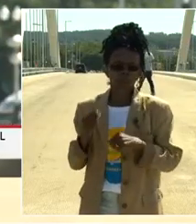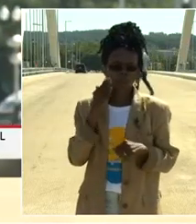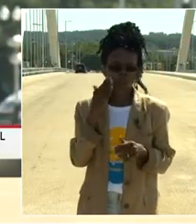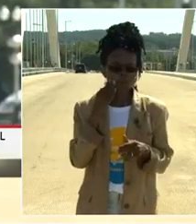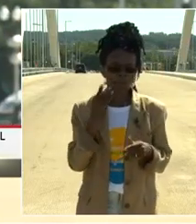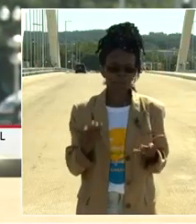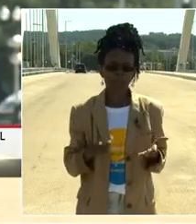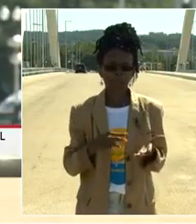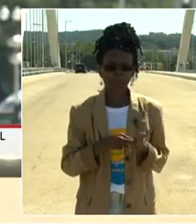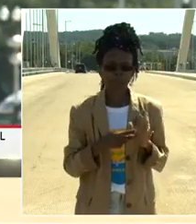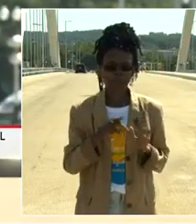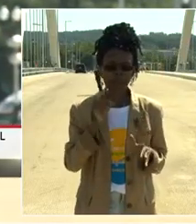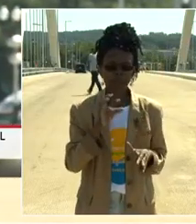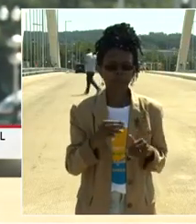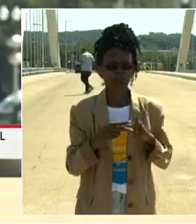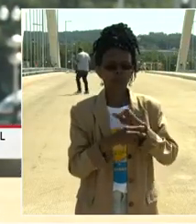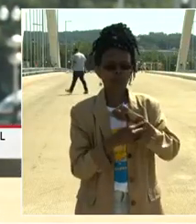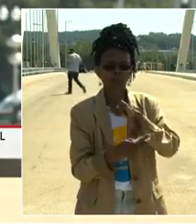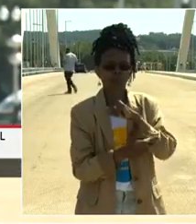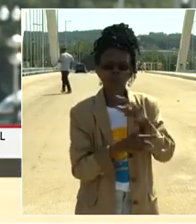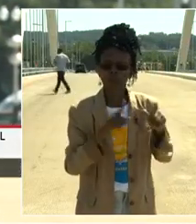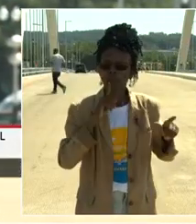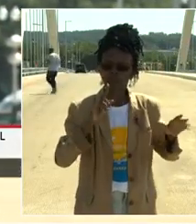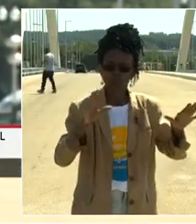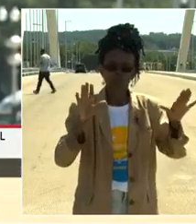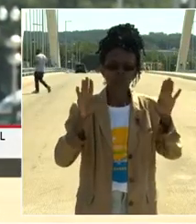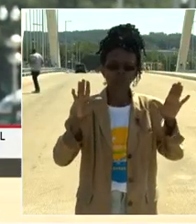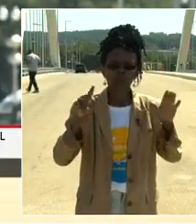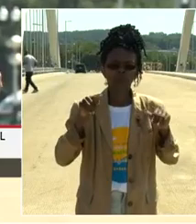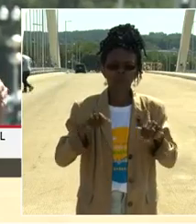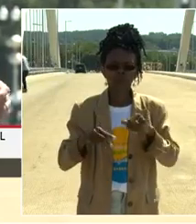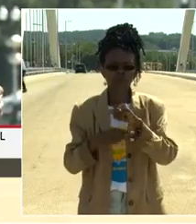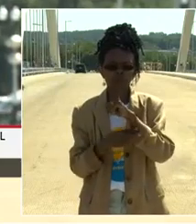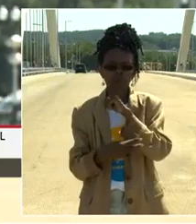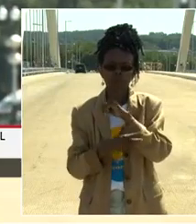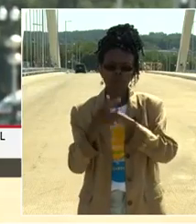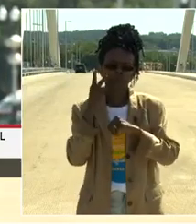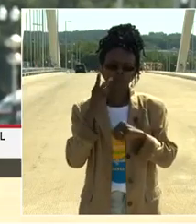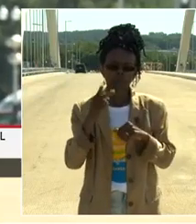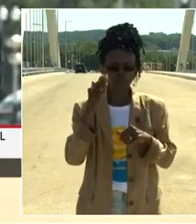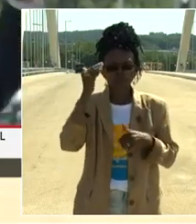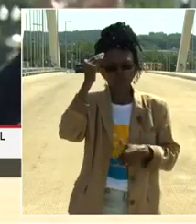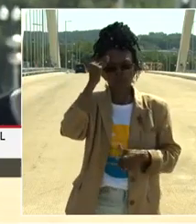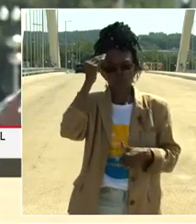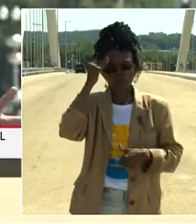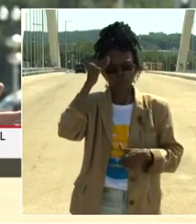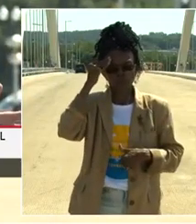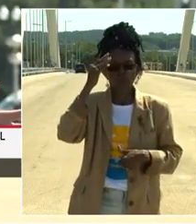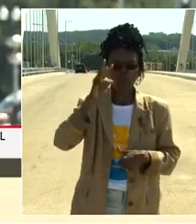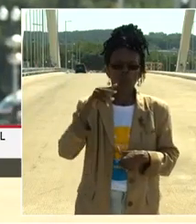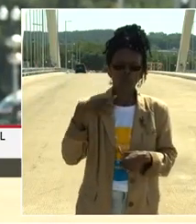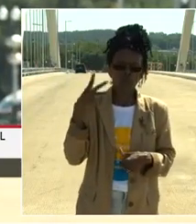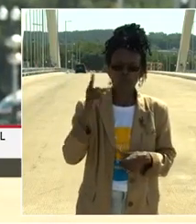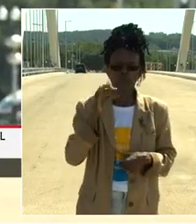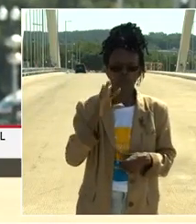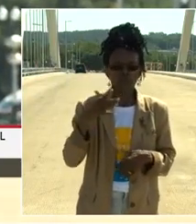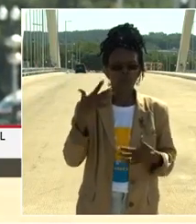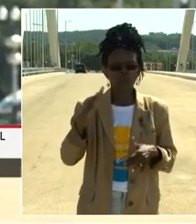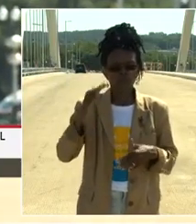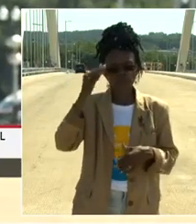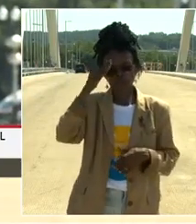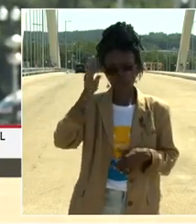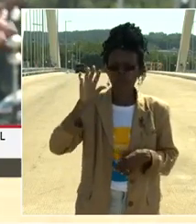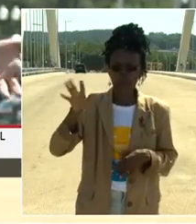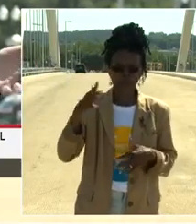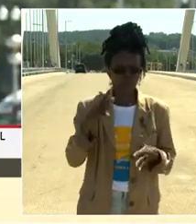is an iconic bridge. This will be a bridge you see and national audiences will see on TV constantly. They'll do the shot of